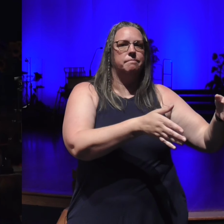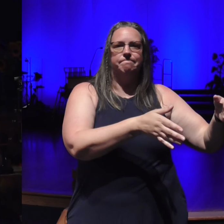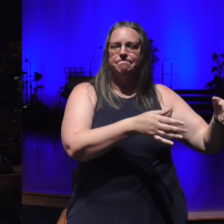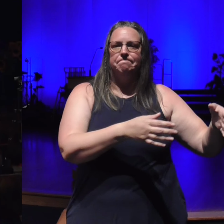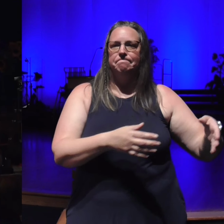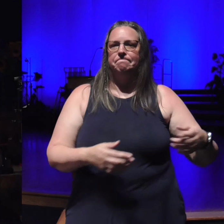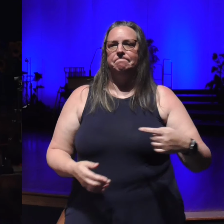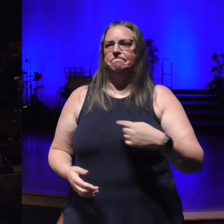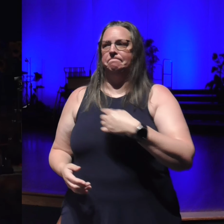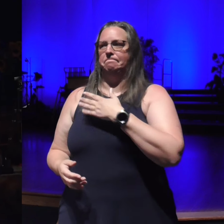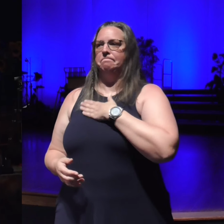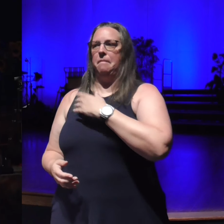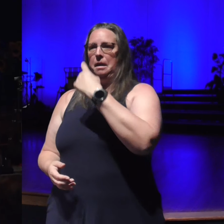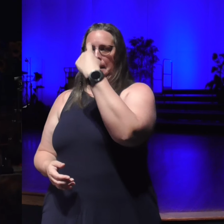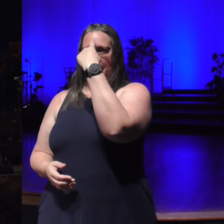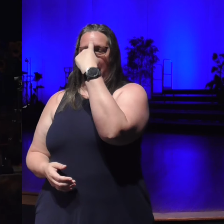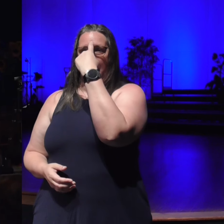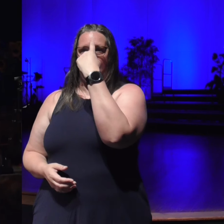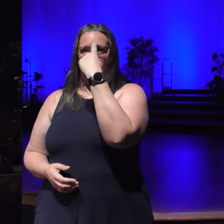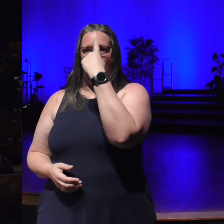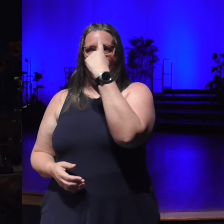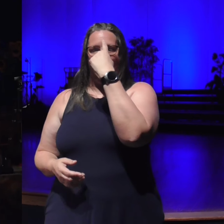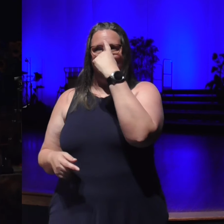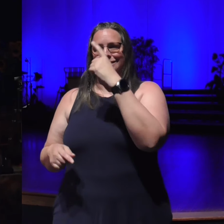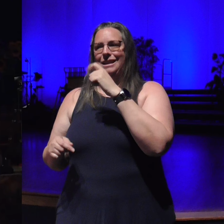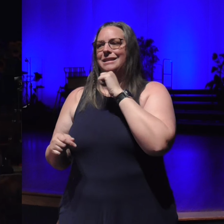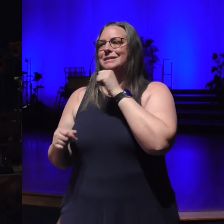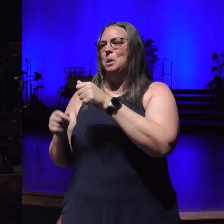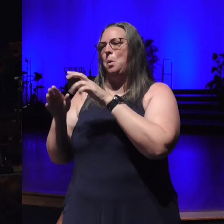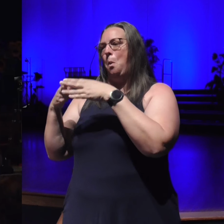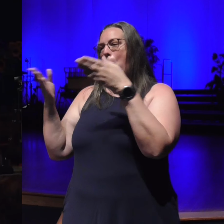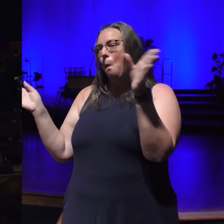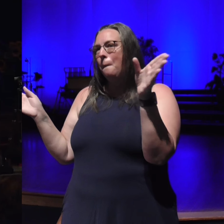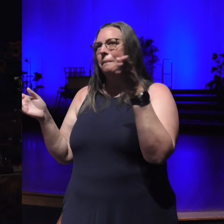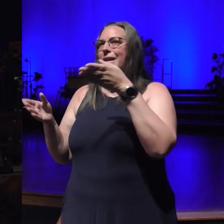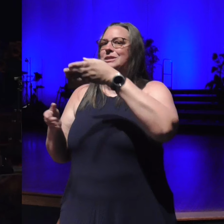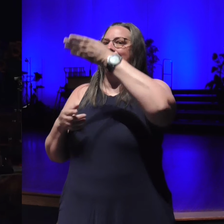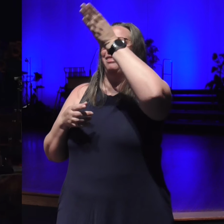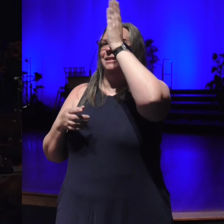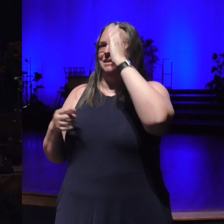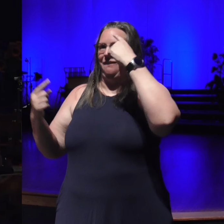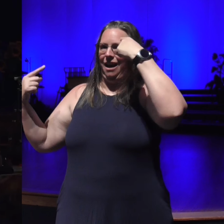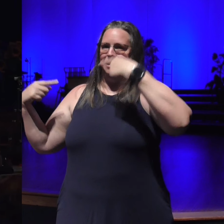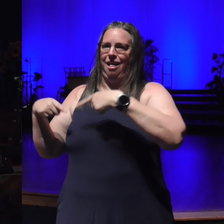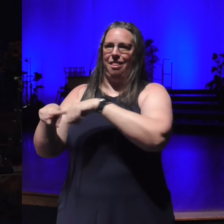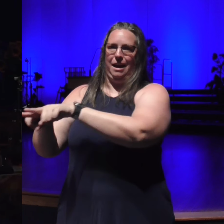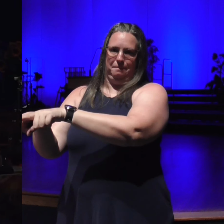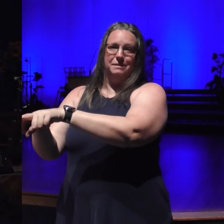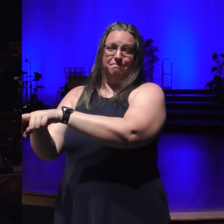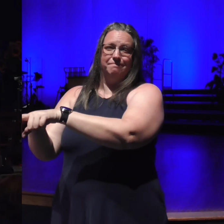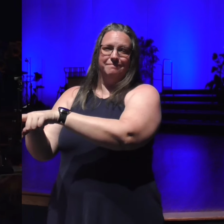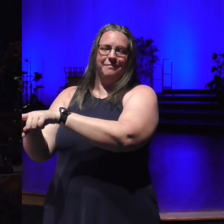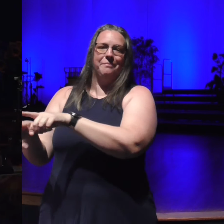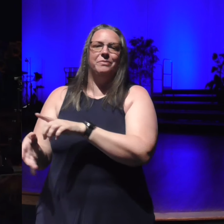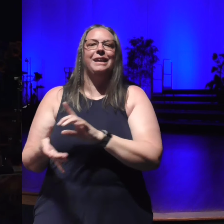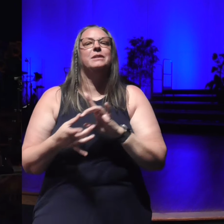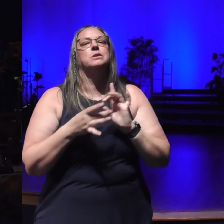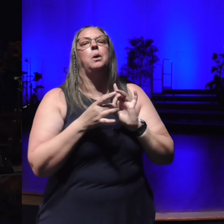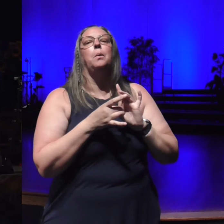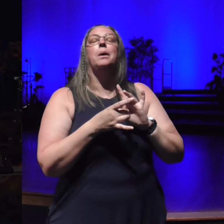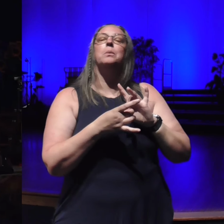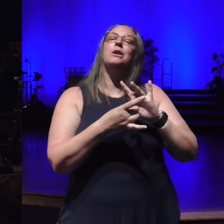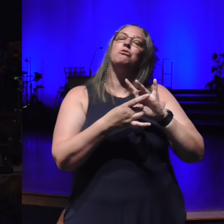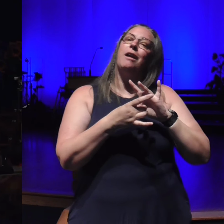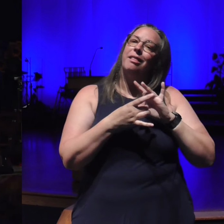becoming ourselves we are called to be so that our life can come into divine alignment. When we release the weight of